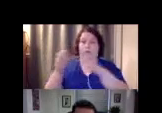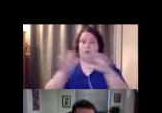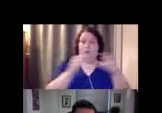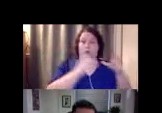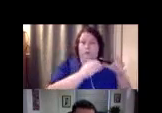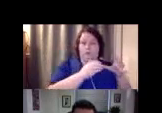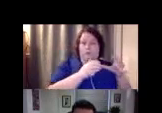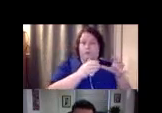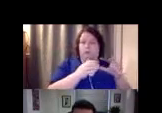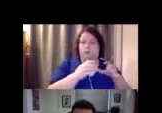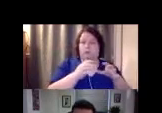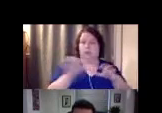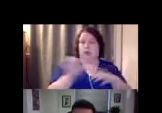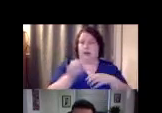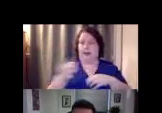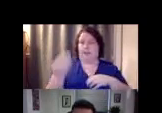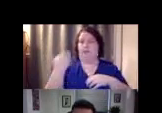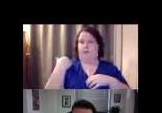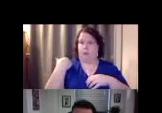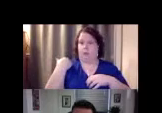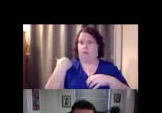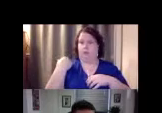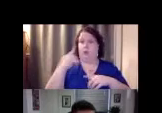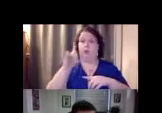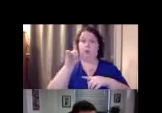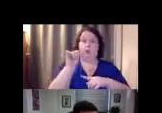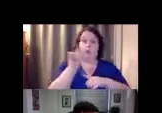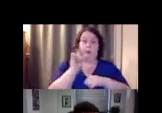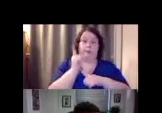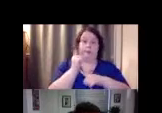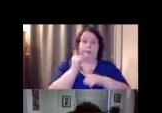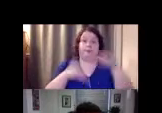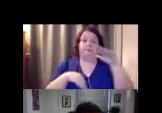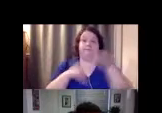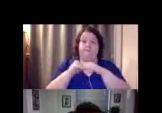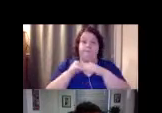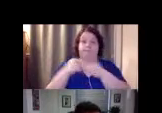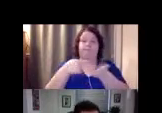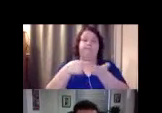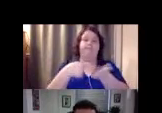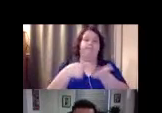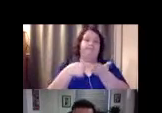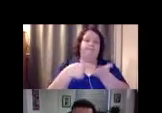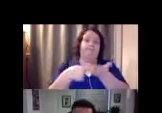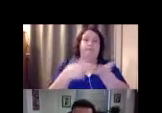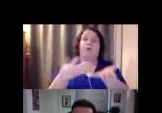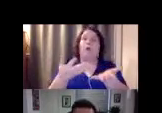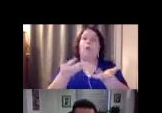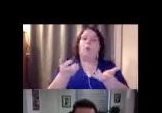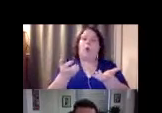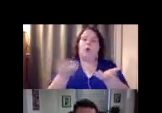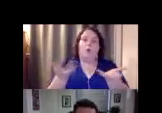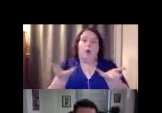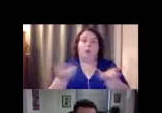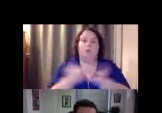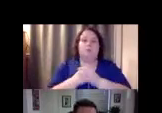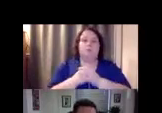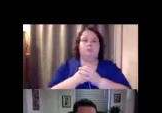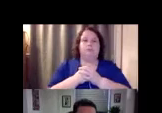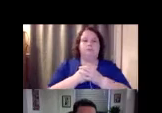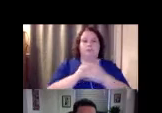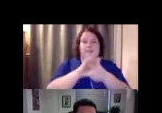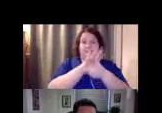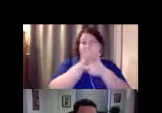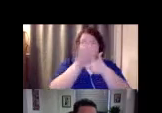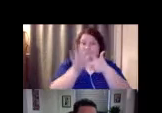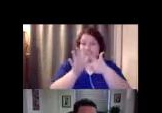before. We're going to have 20 minutes to discuss, and what we're asking for is ultimately how well do these guiding principles align